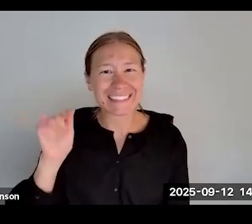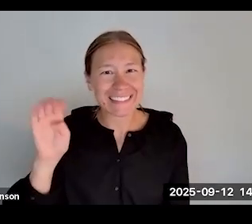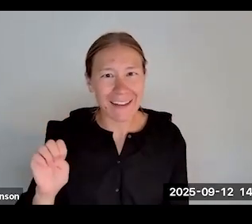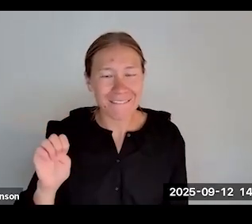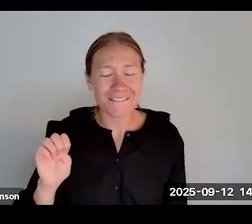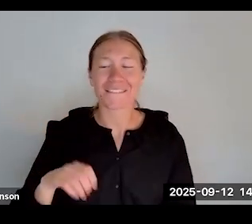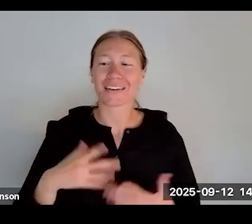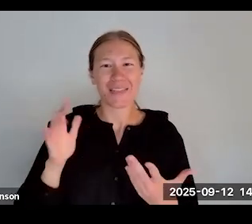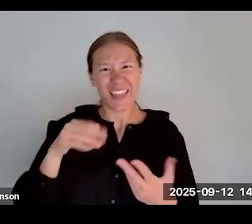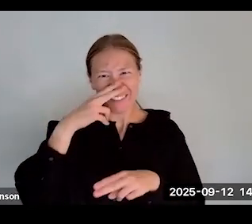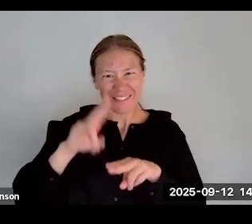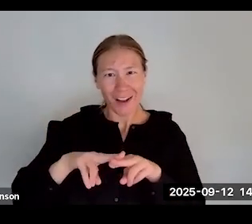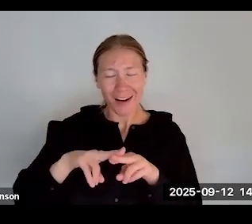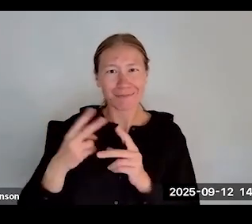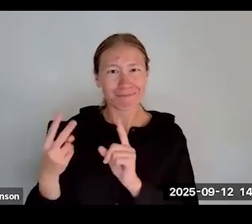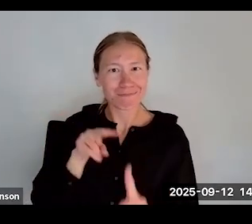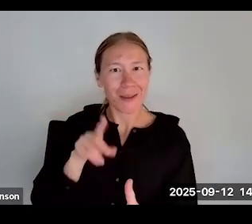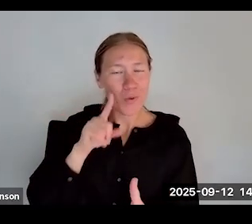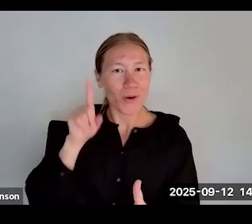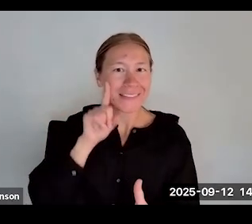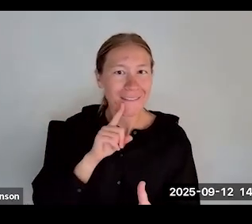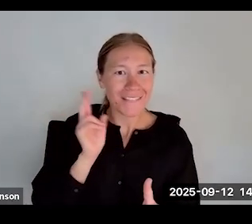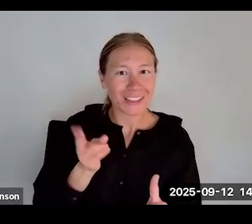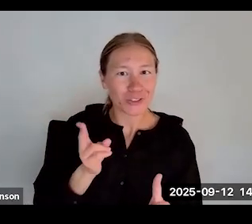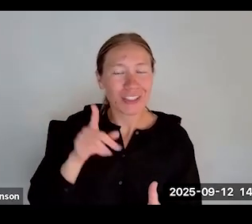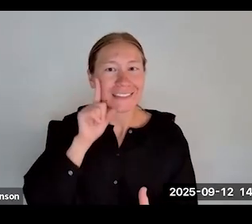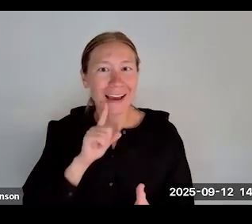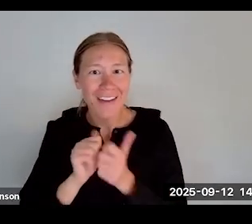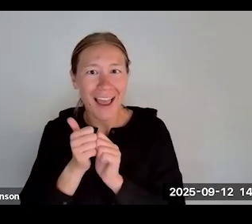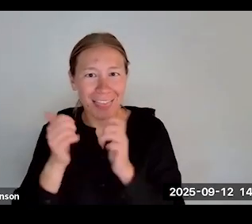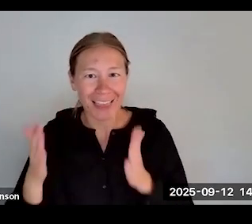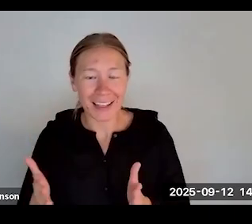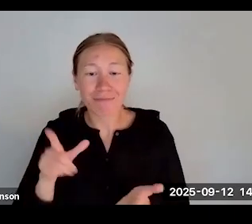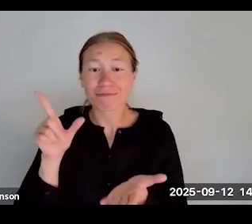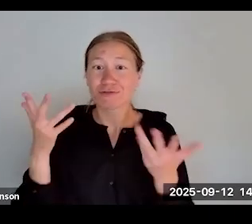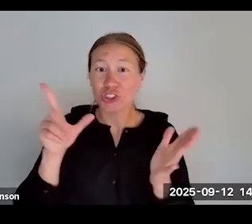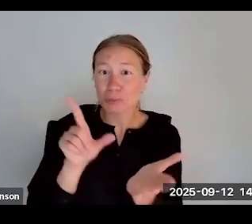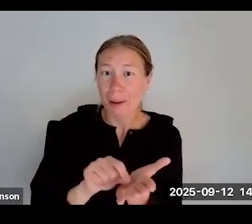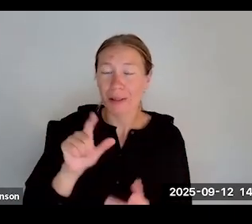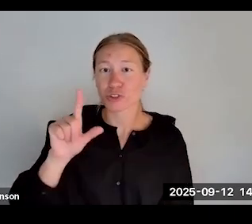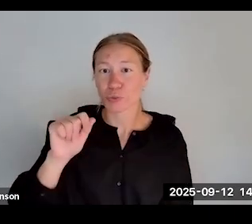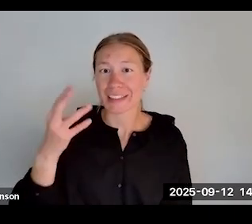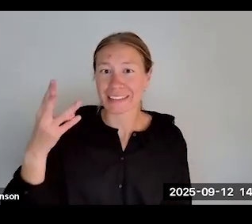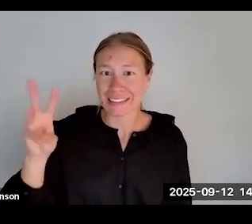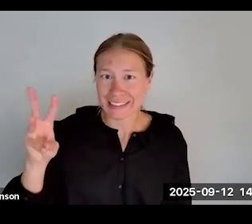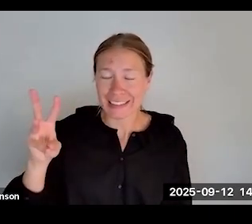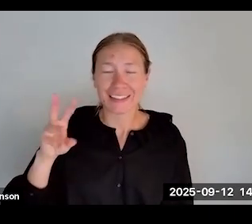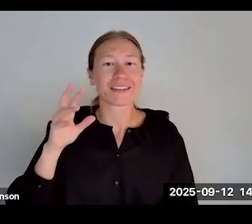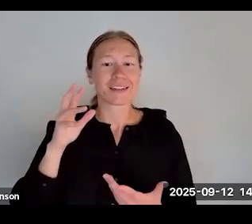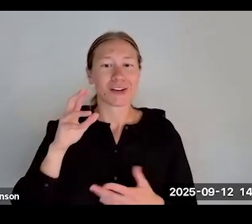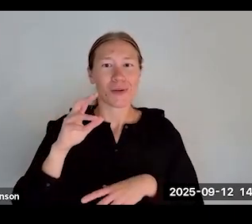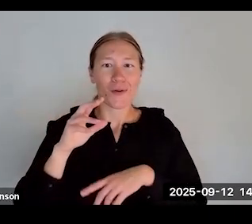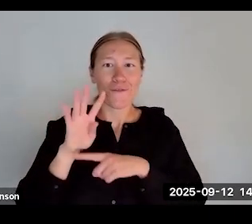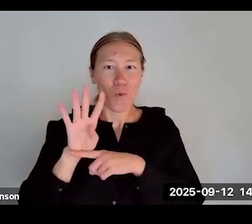and a famous deaf athlete to learn about. This book was published in 2016 and has 4.42